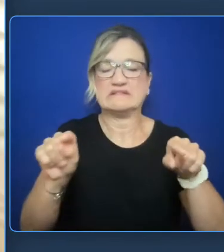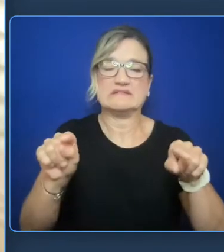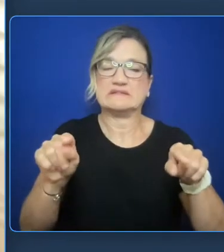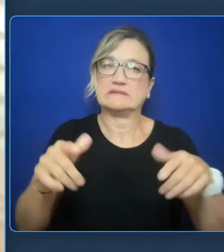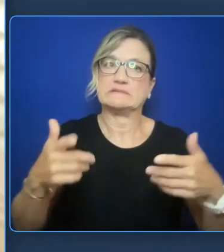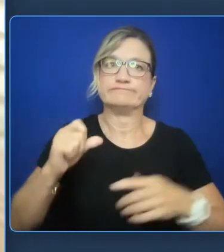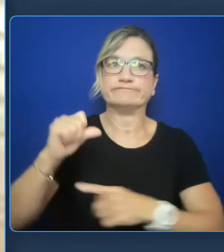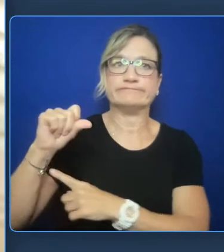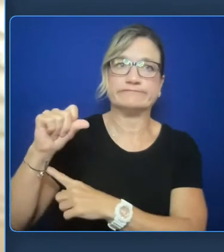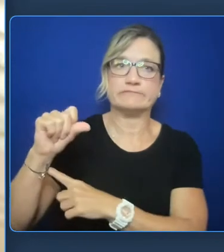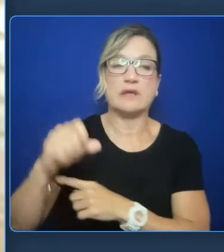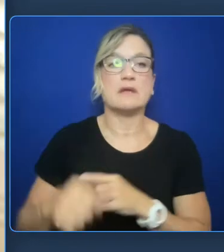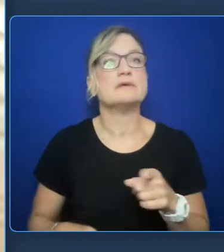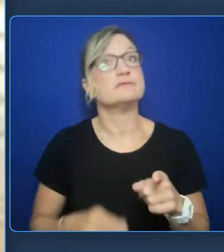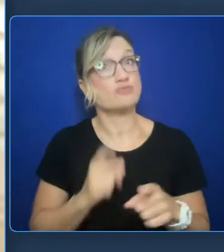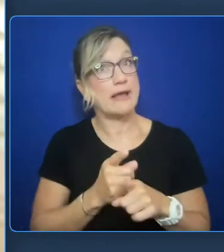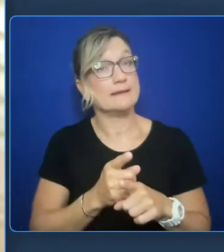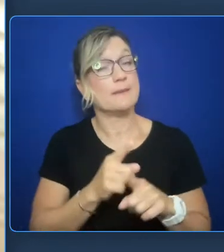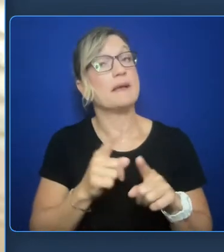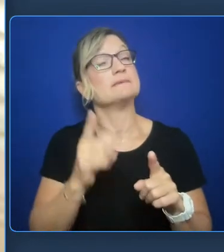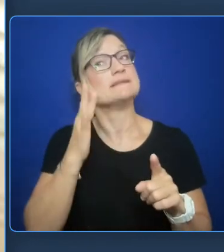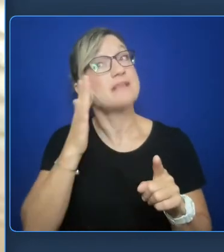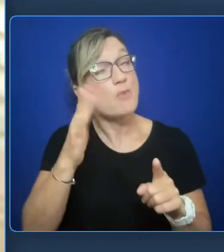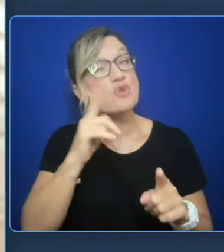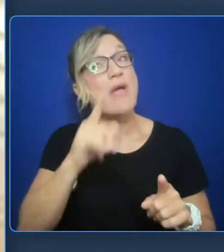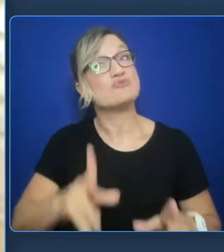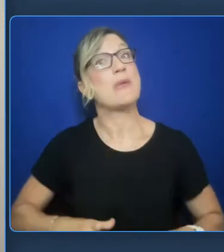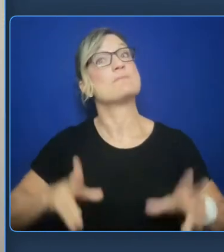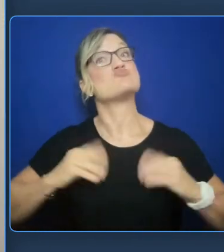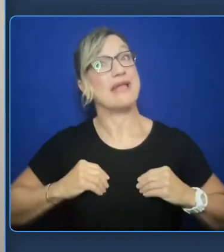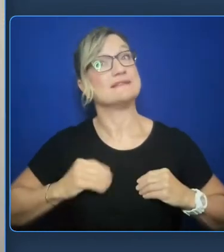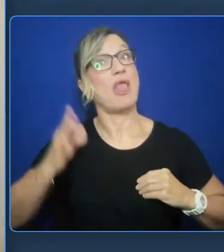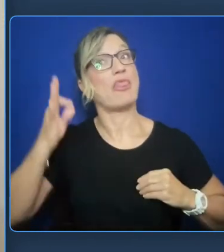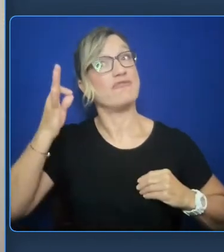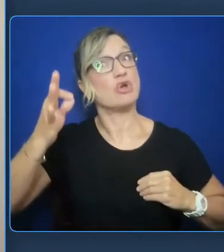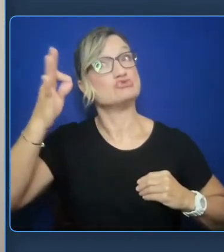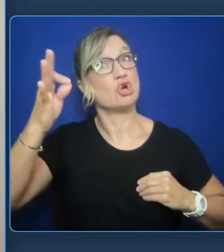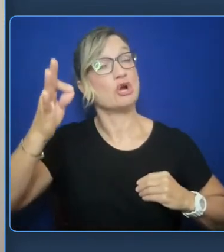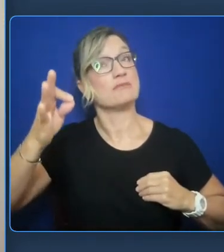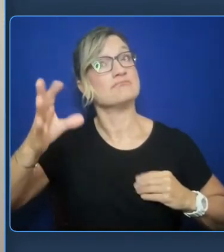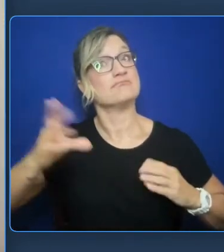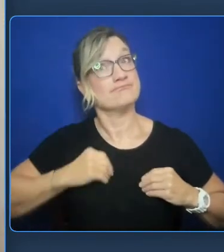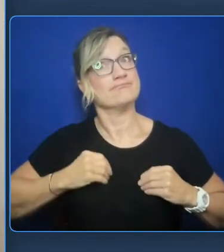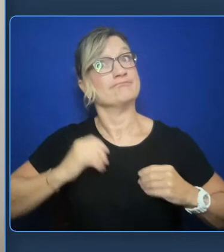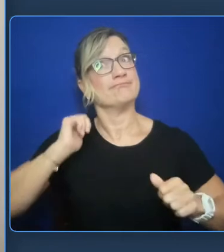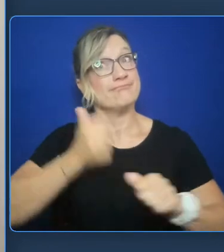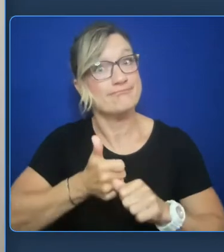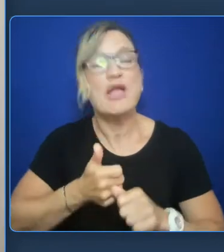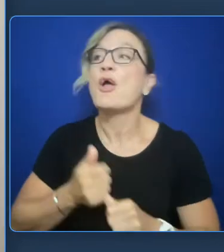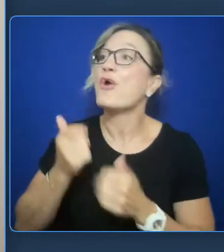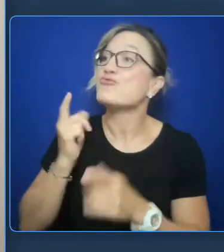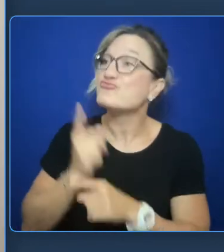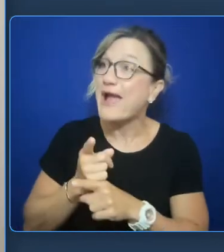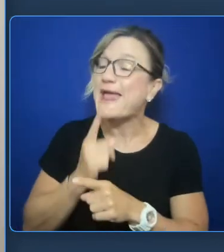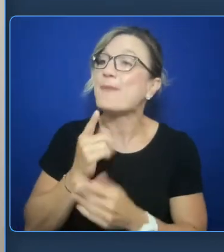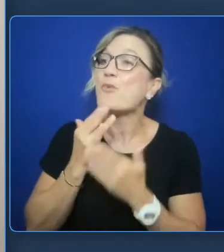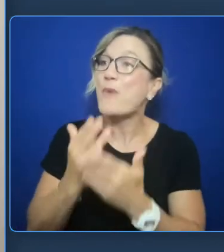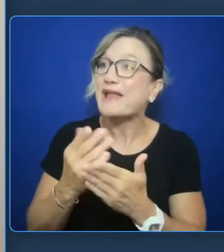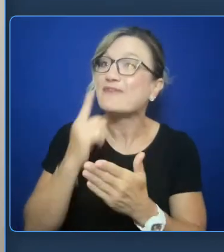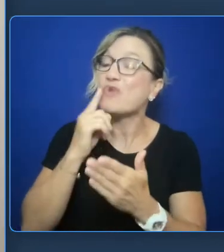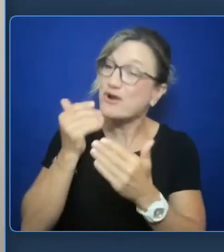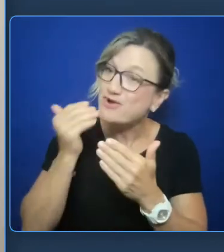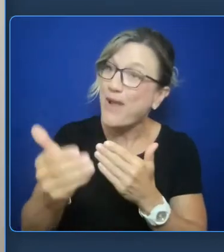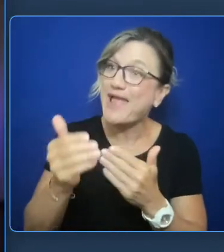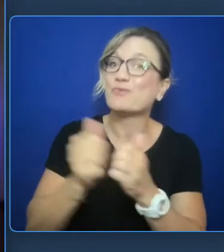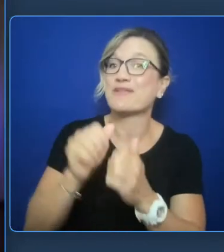think at some point you have to embrace the future. Yeah, I'm just waiting for the go ahead from IT.